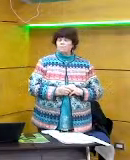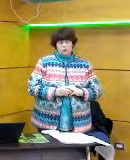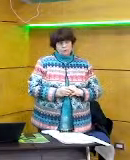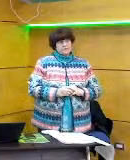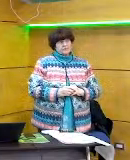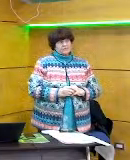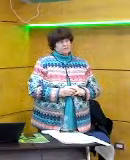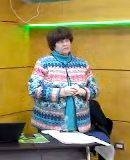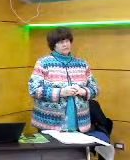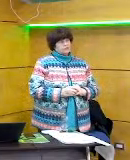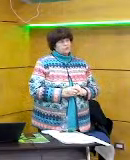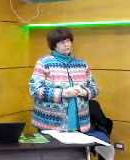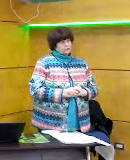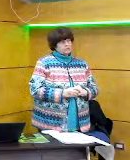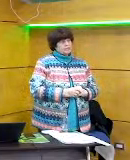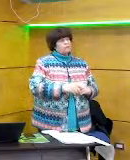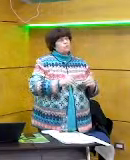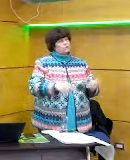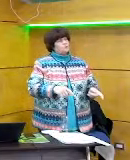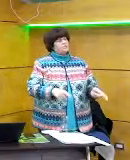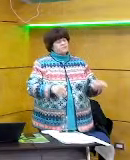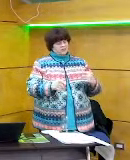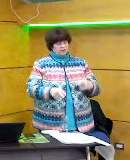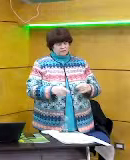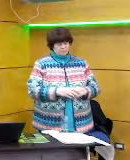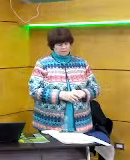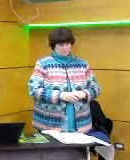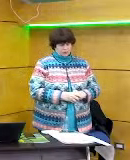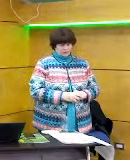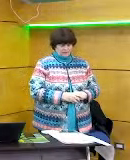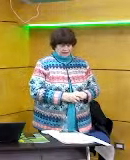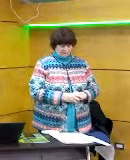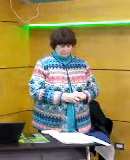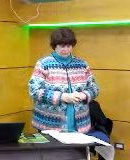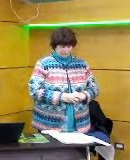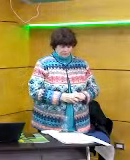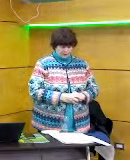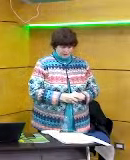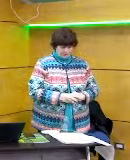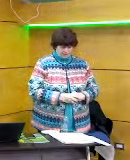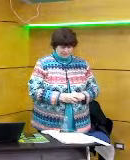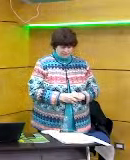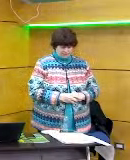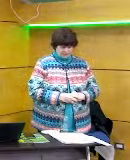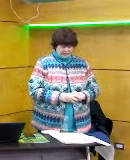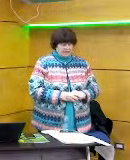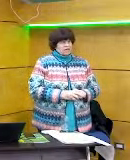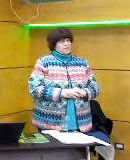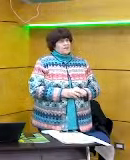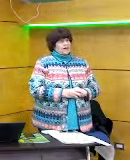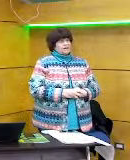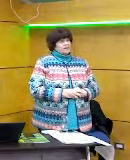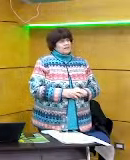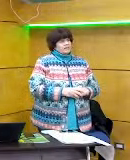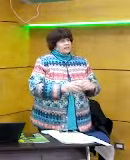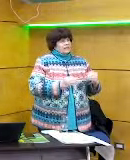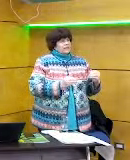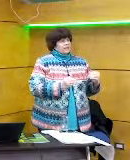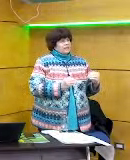we're proposing to schools, and we'll go into a little bit more in the afternoon on this,